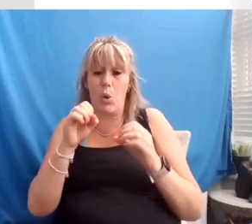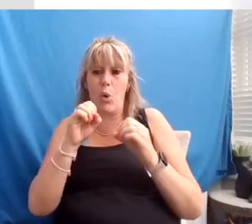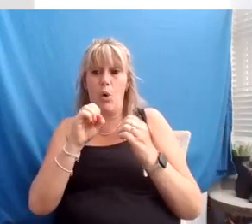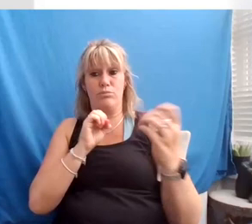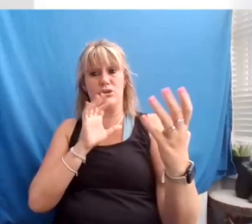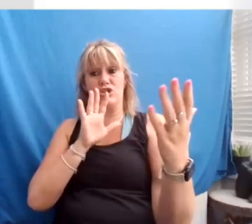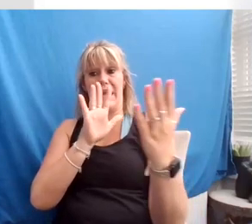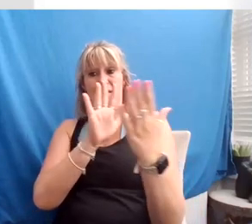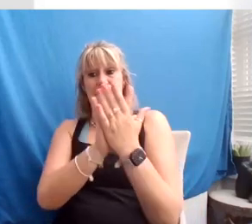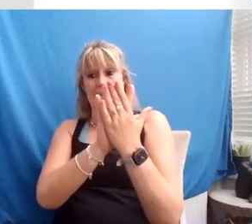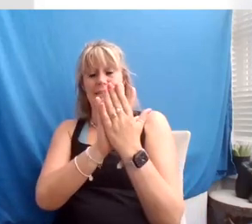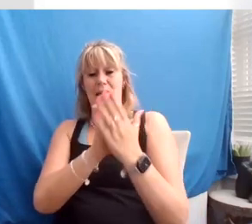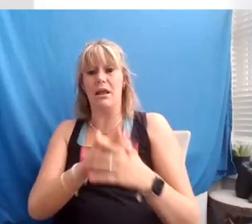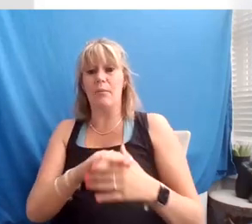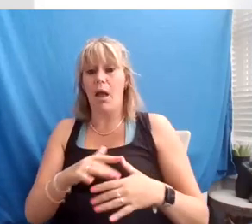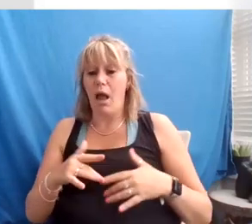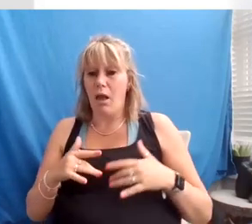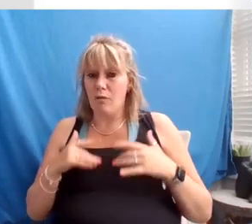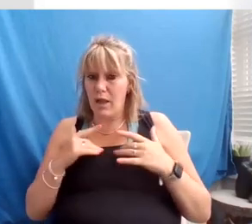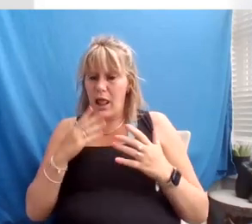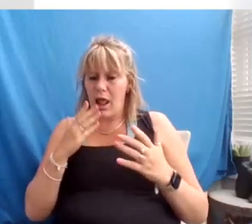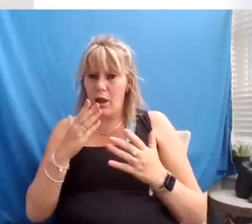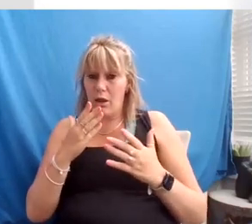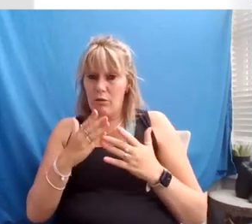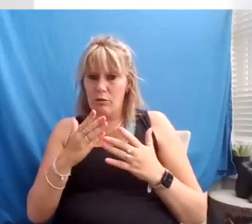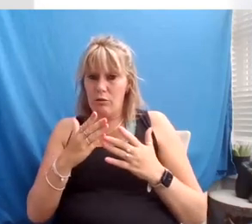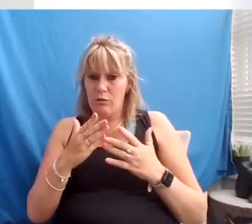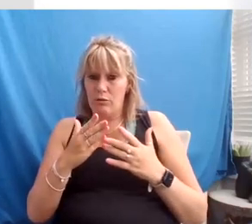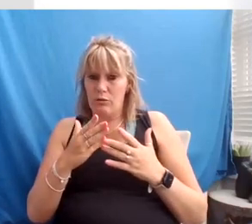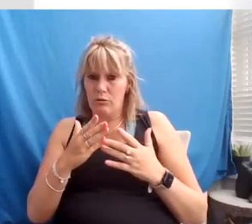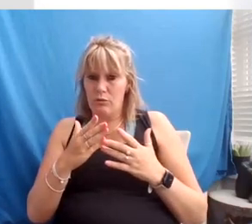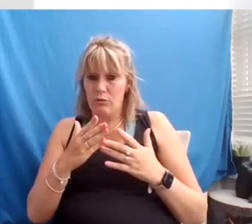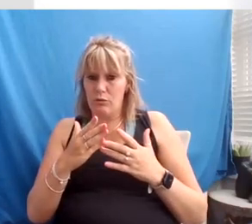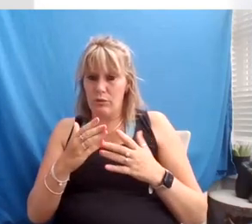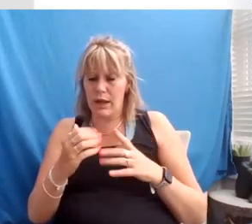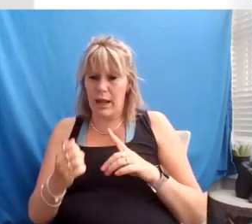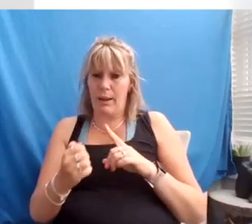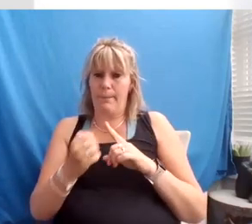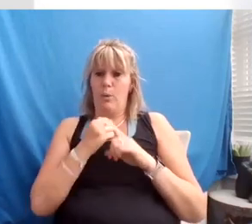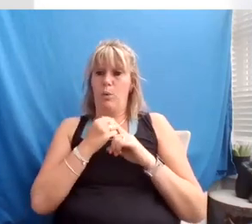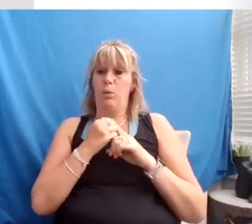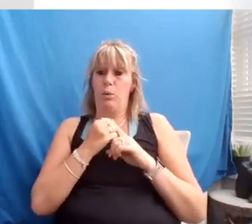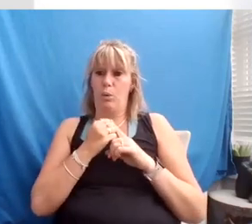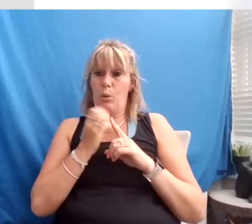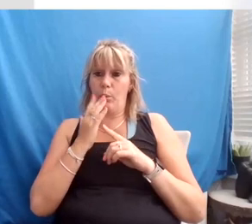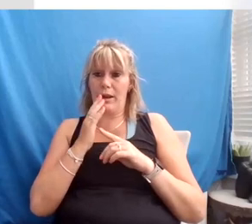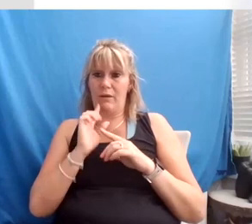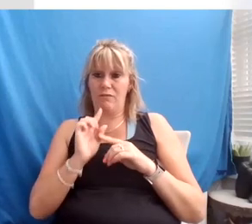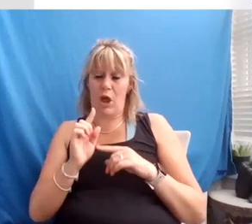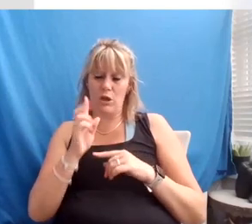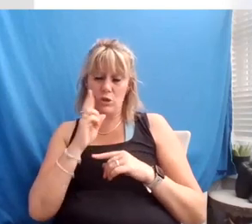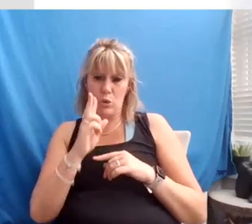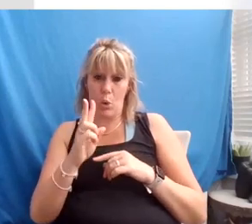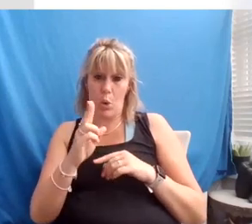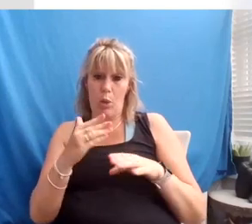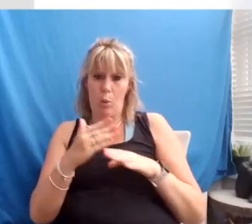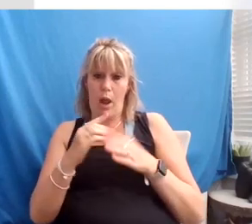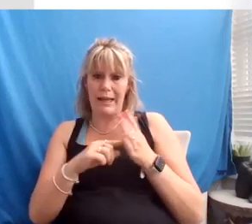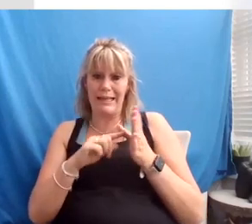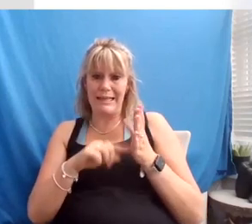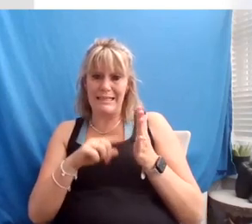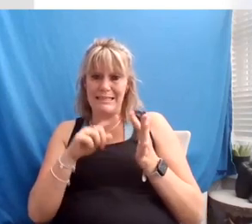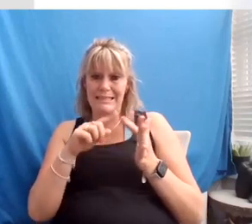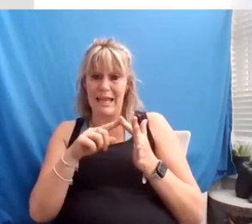really struck when I first saw Frida Kahlo's work within the Tate about how much smaller the pictures were than